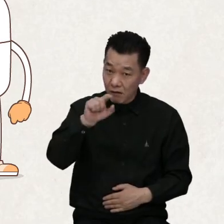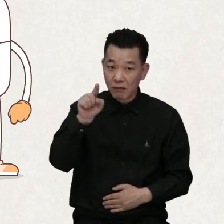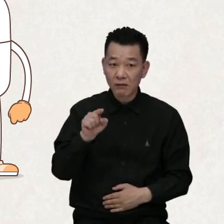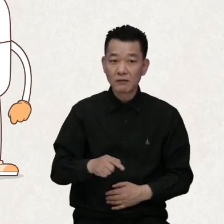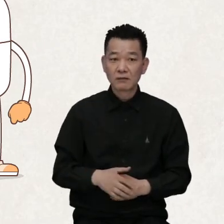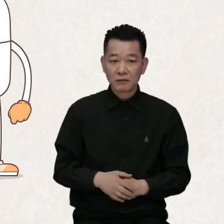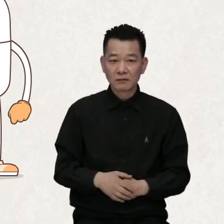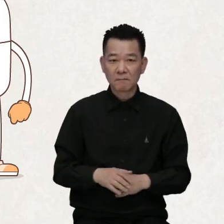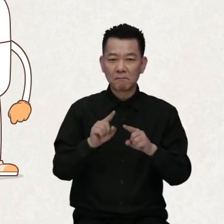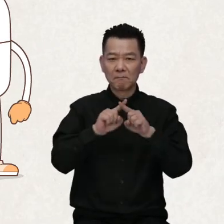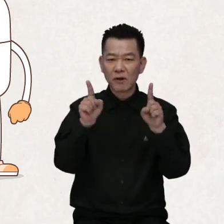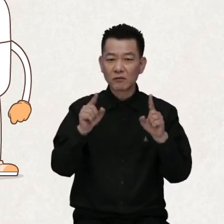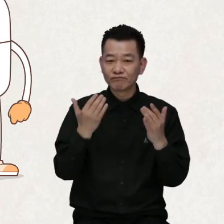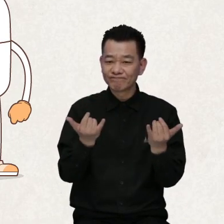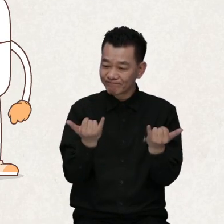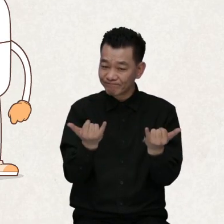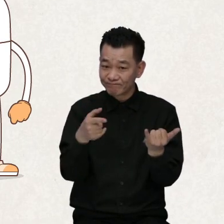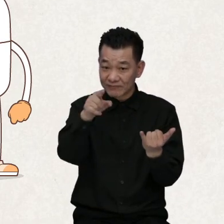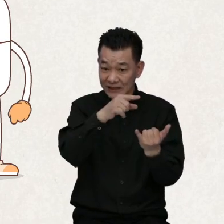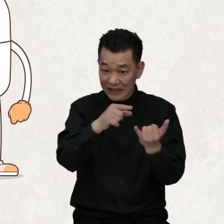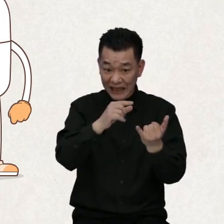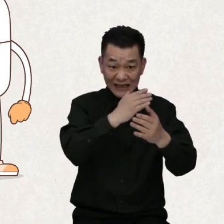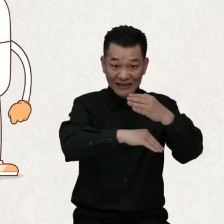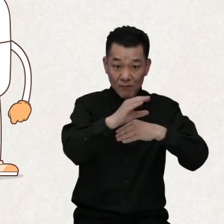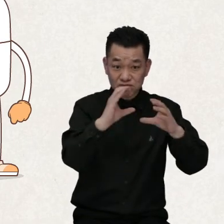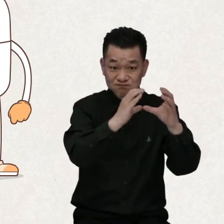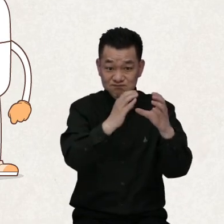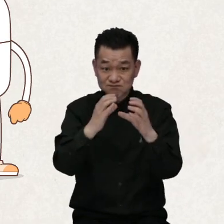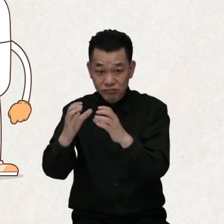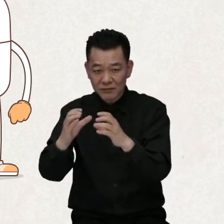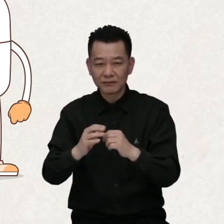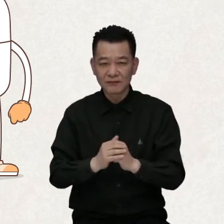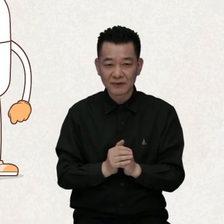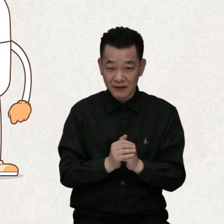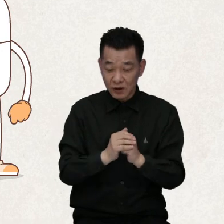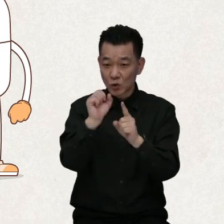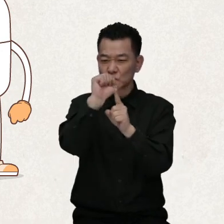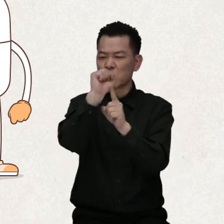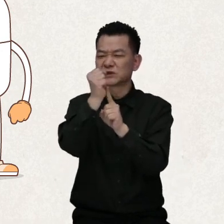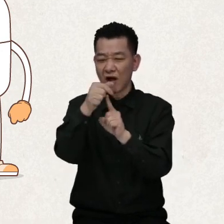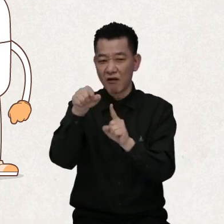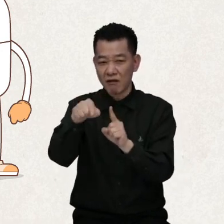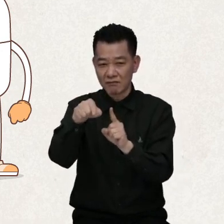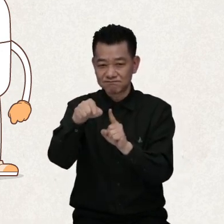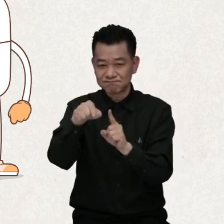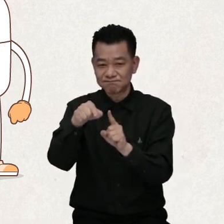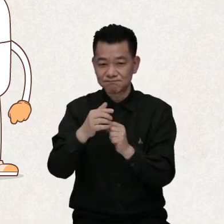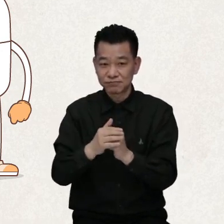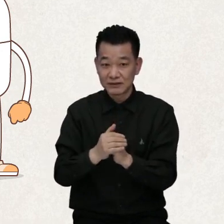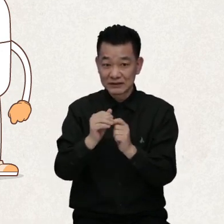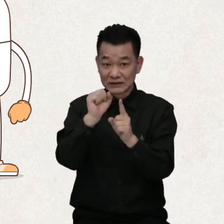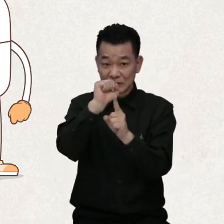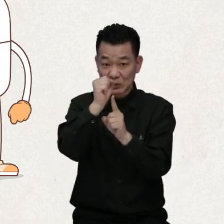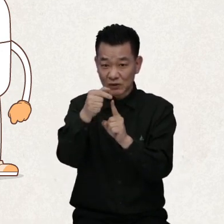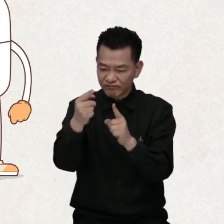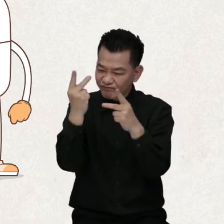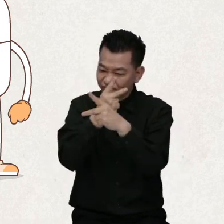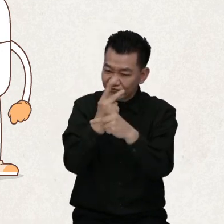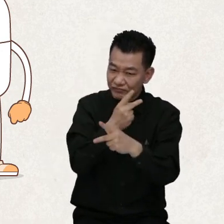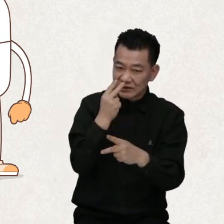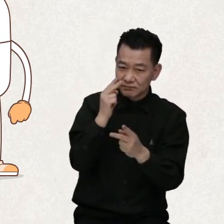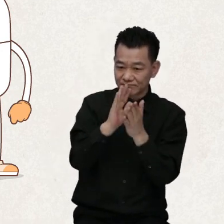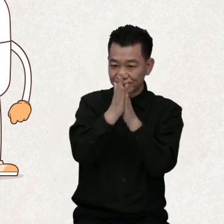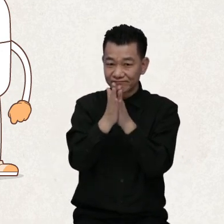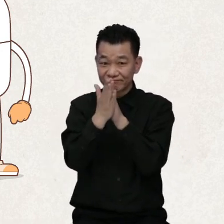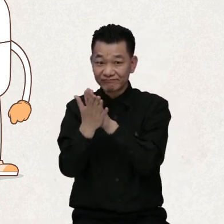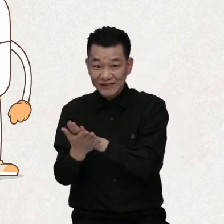I see. However, these kinds of disabilities nowadays are being changed into measuring its difficulties of social